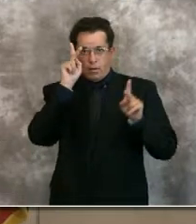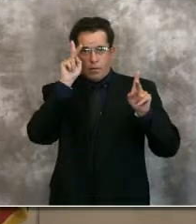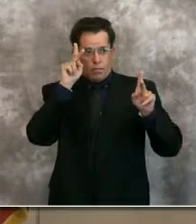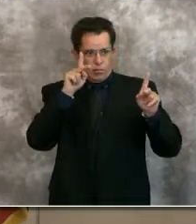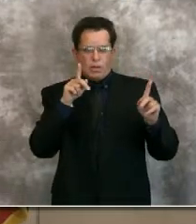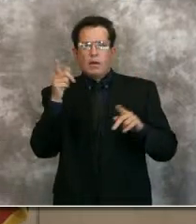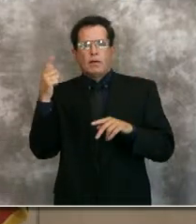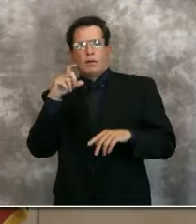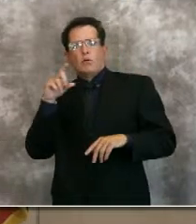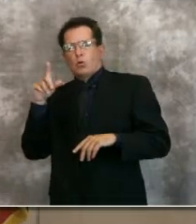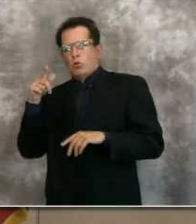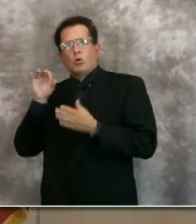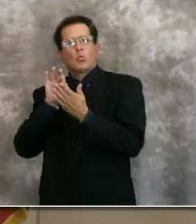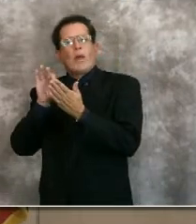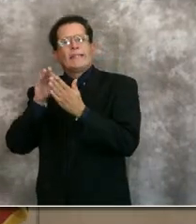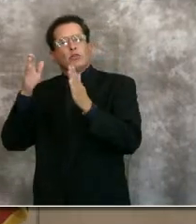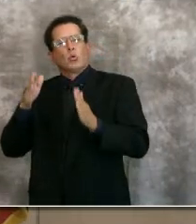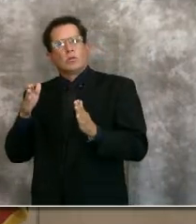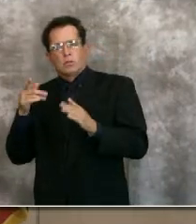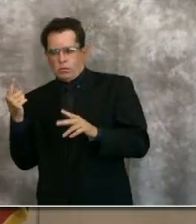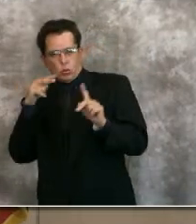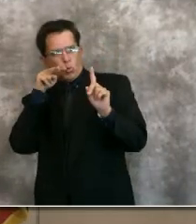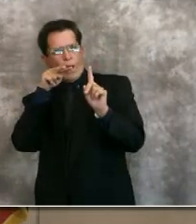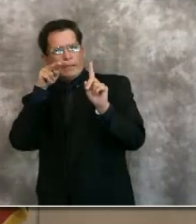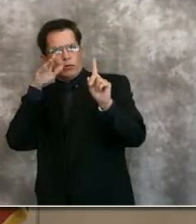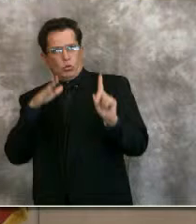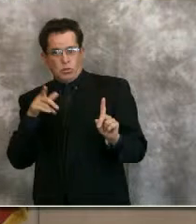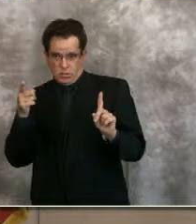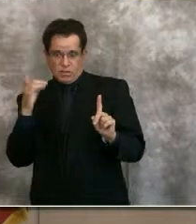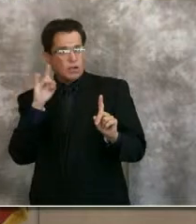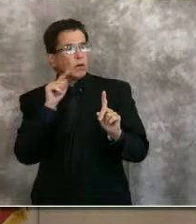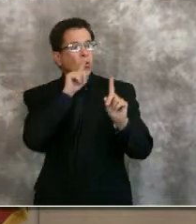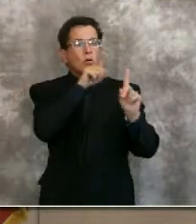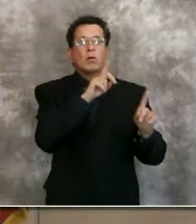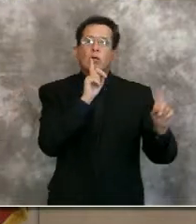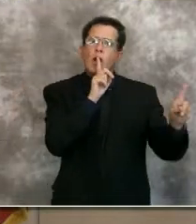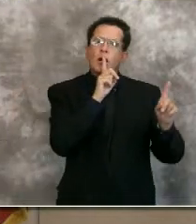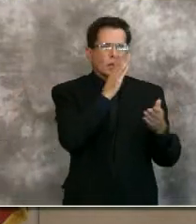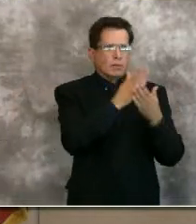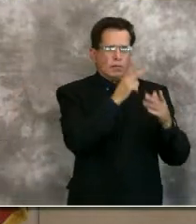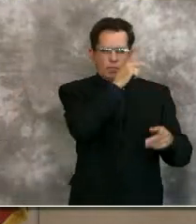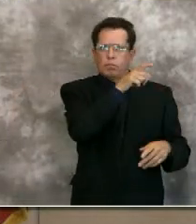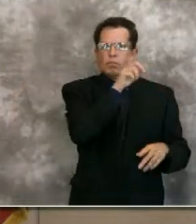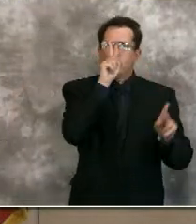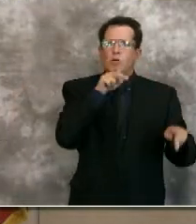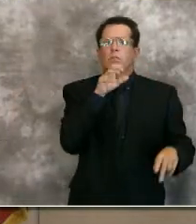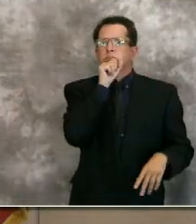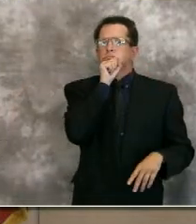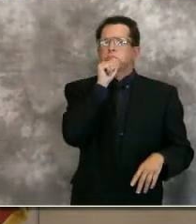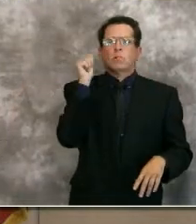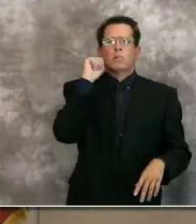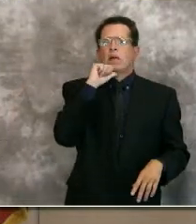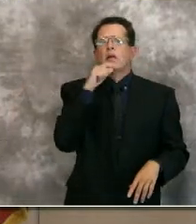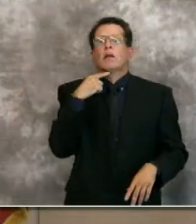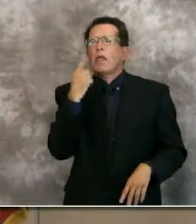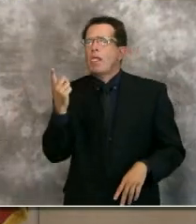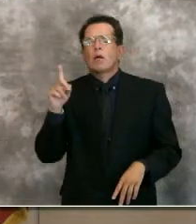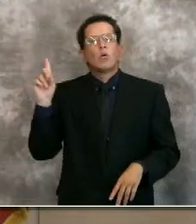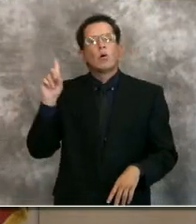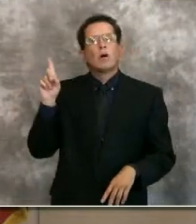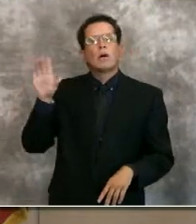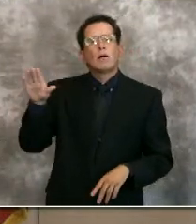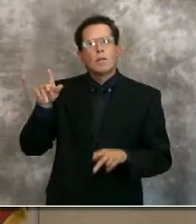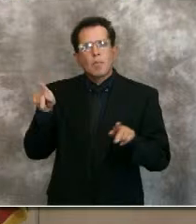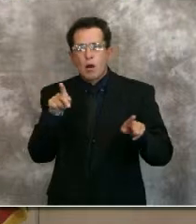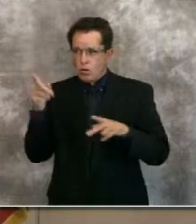how they contracted COVID? For instance, they may not want to say if they were at a social gathering or dinner party, and may even worry about